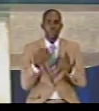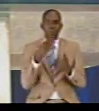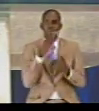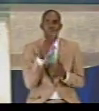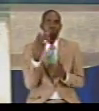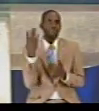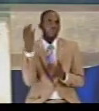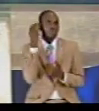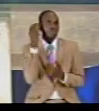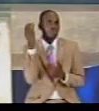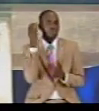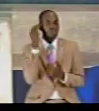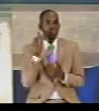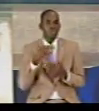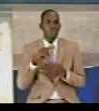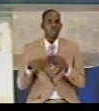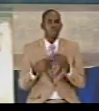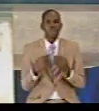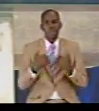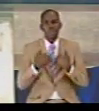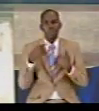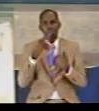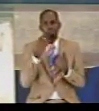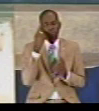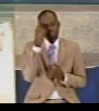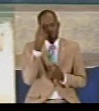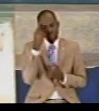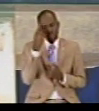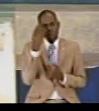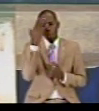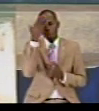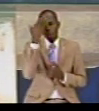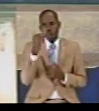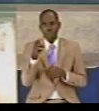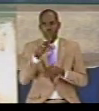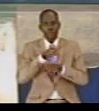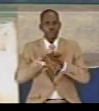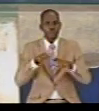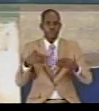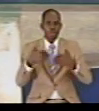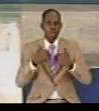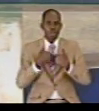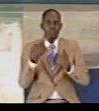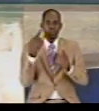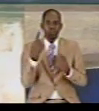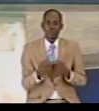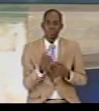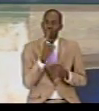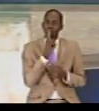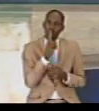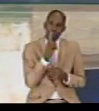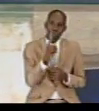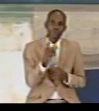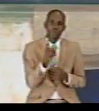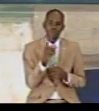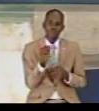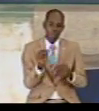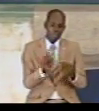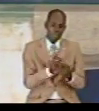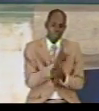about? Have you wondered why you don't have the ideal, the